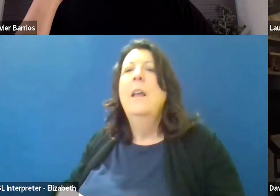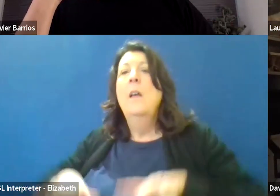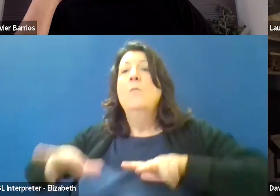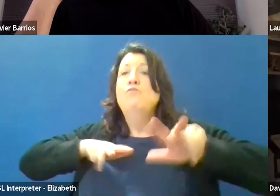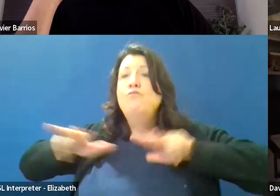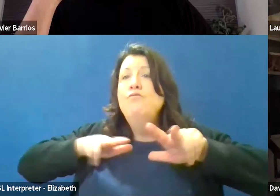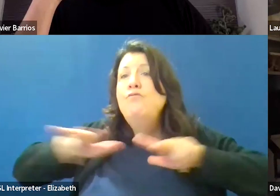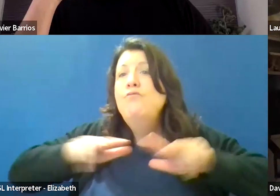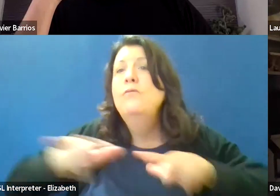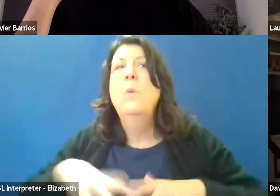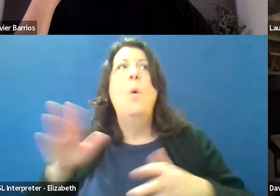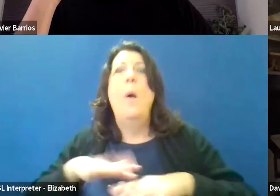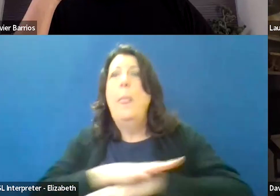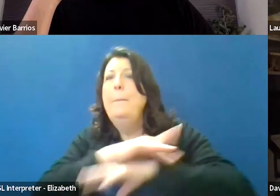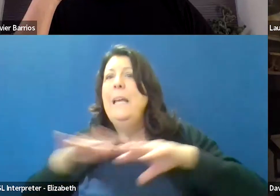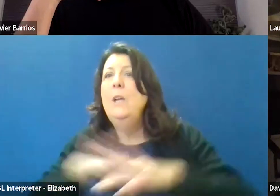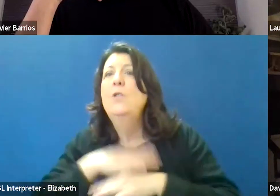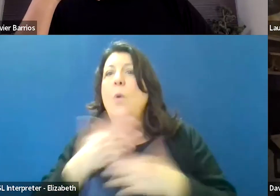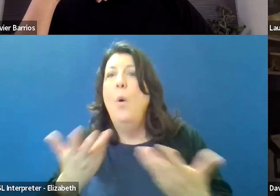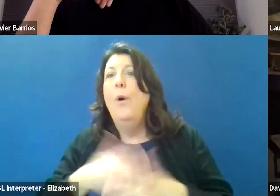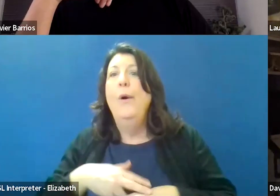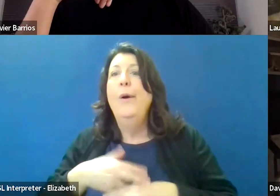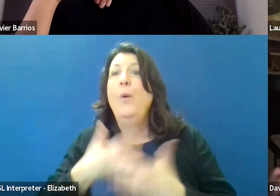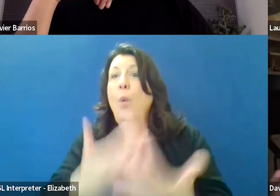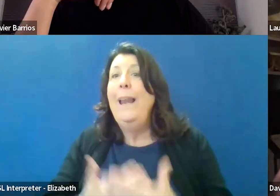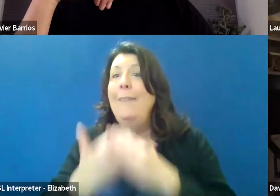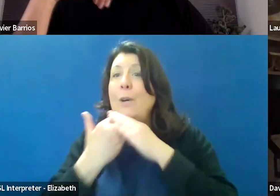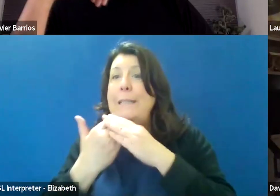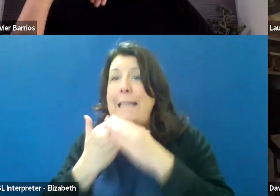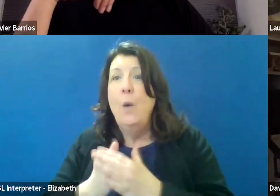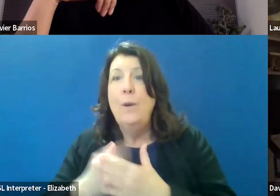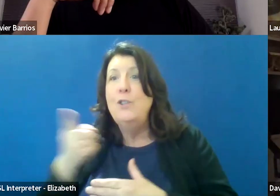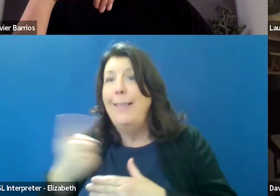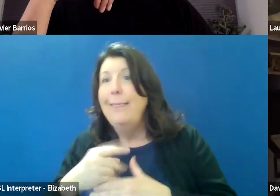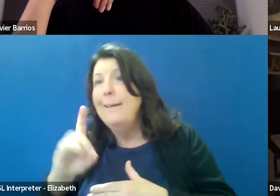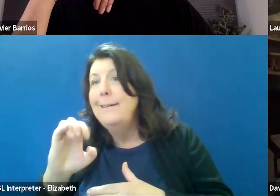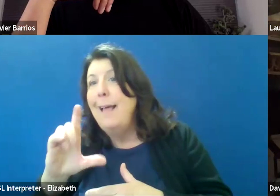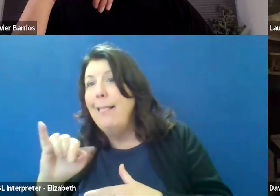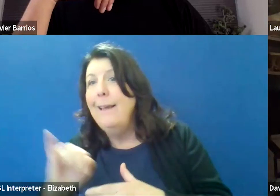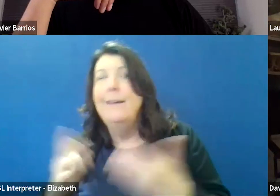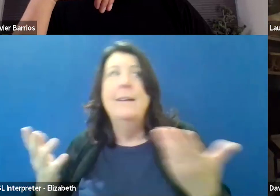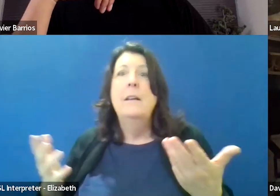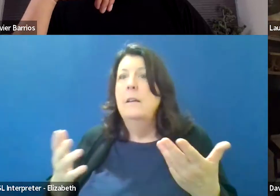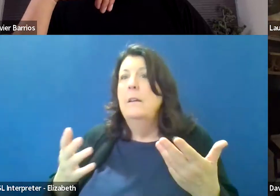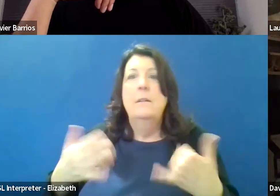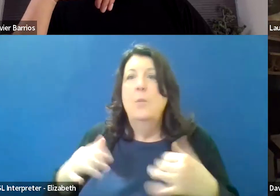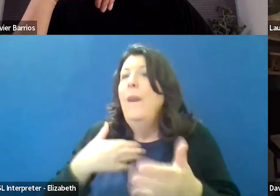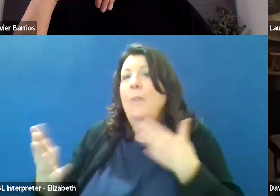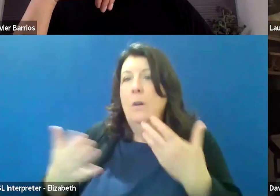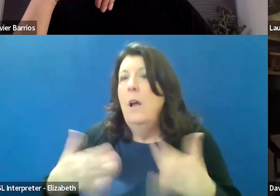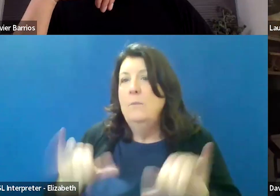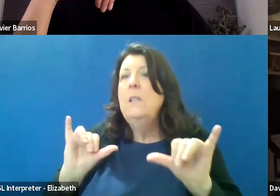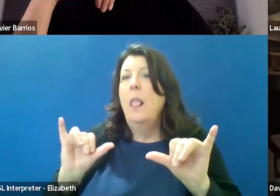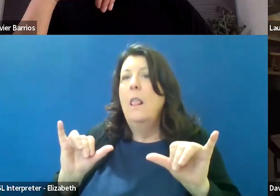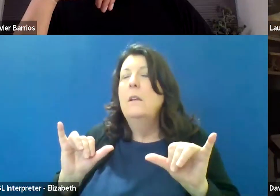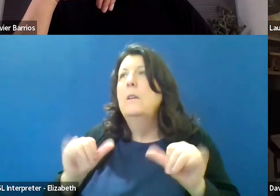beach or just waiting for a sandwich at Bay Cities, you know, like standing in the line. Oh my God, I have a revelation. So I think just, you know, just be open and try